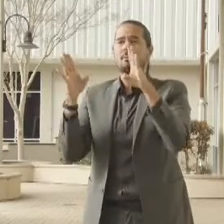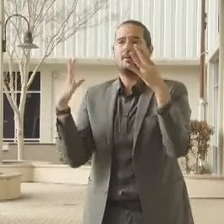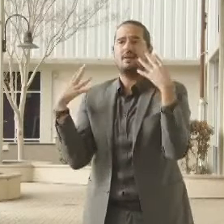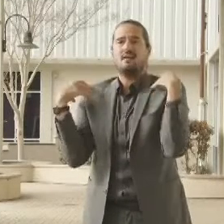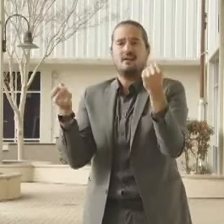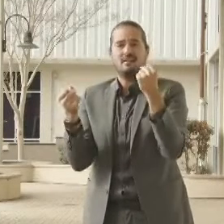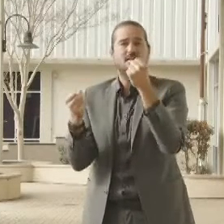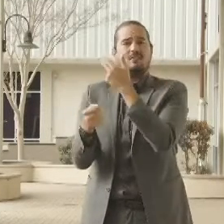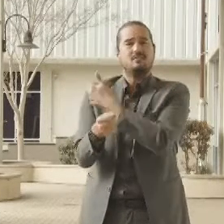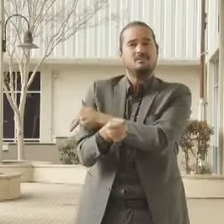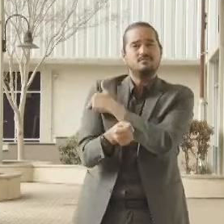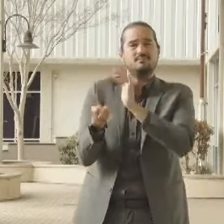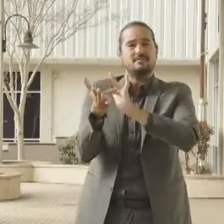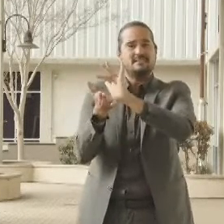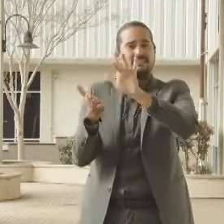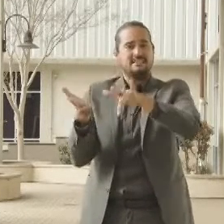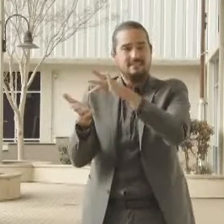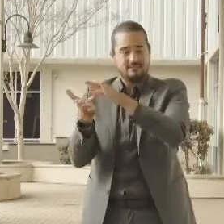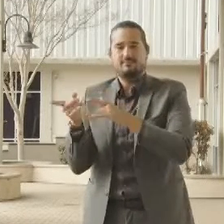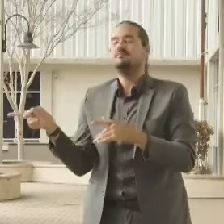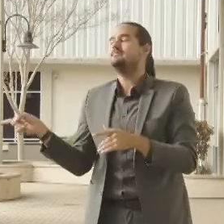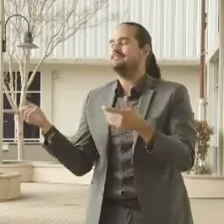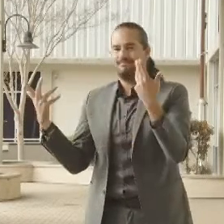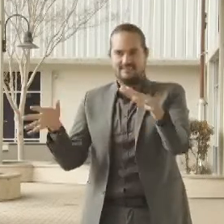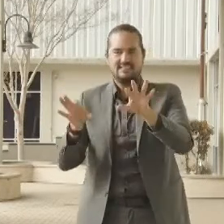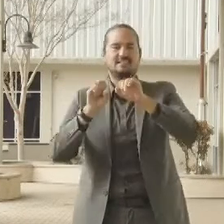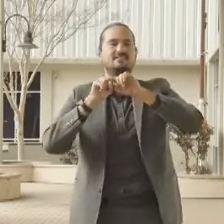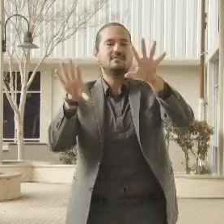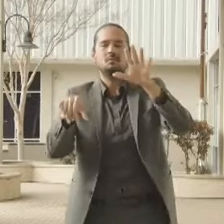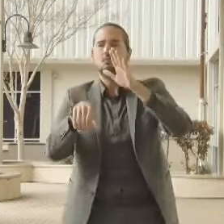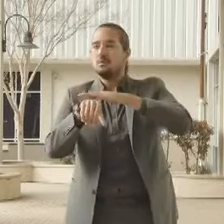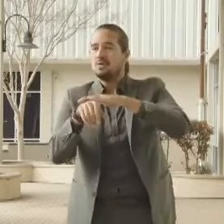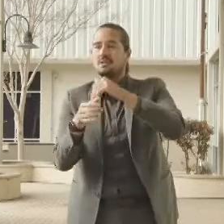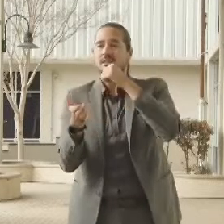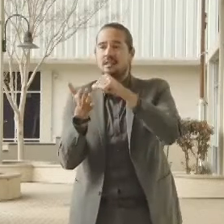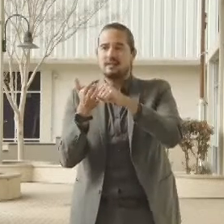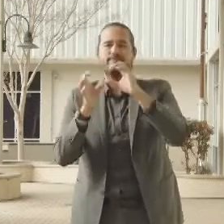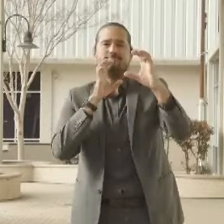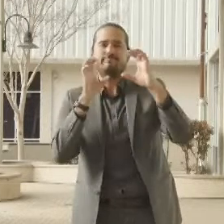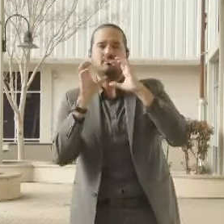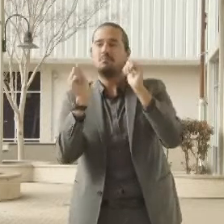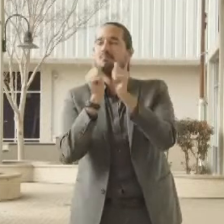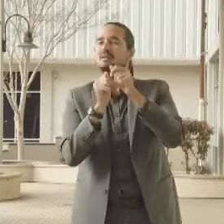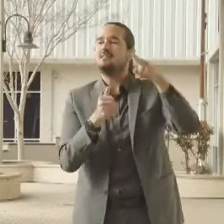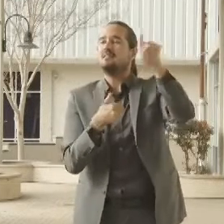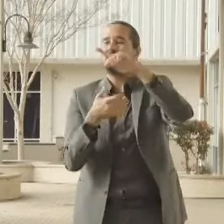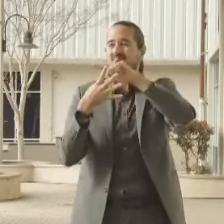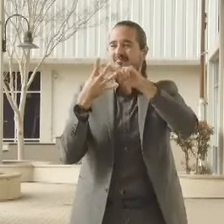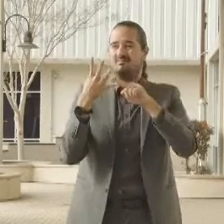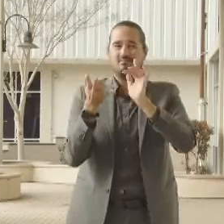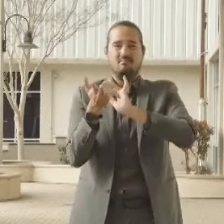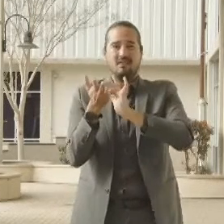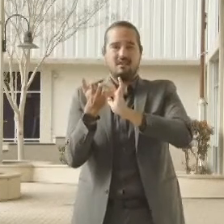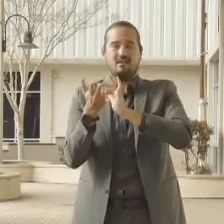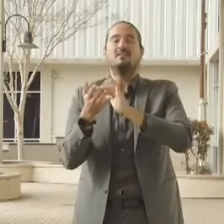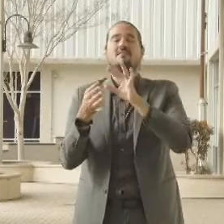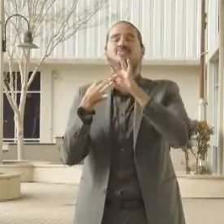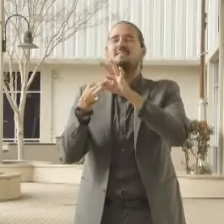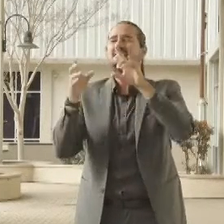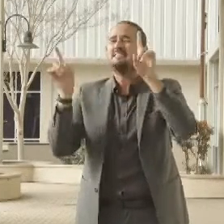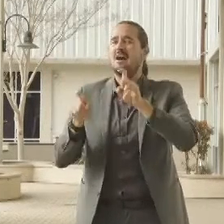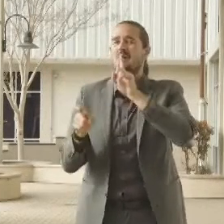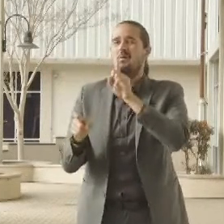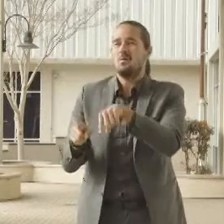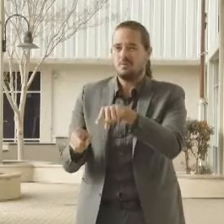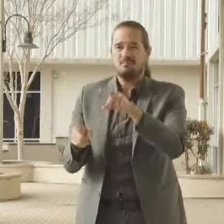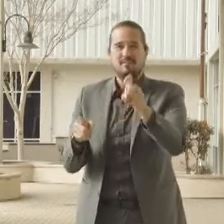any warning notices or letters to healthcare providers regarding the testing order? And if so, who? And the